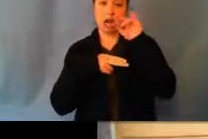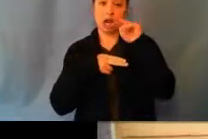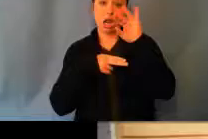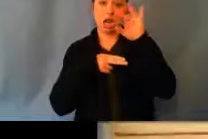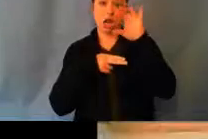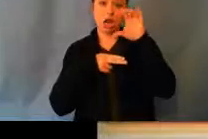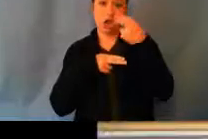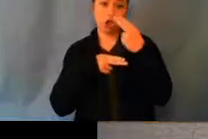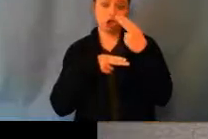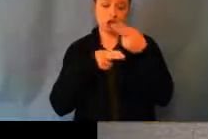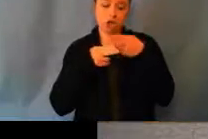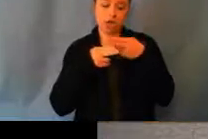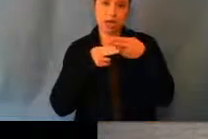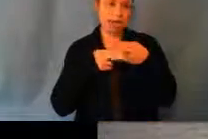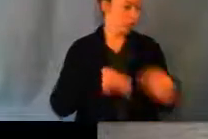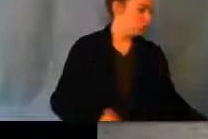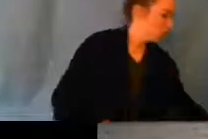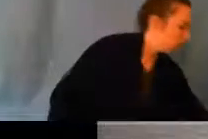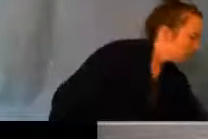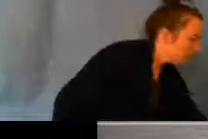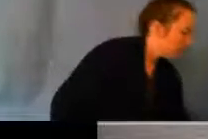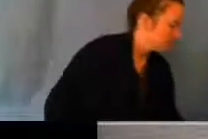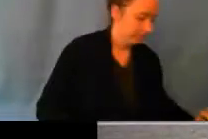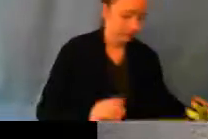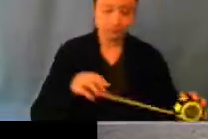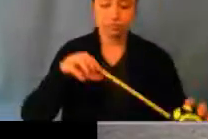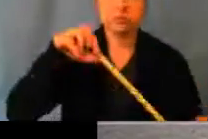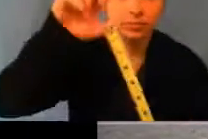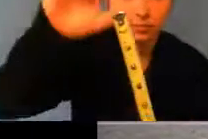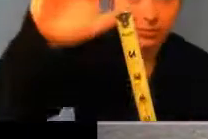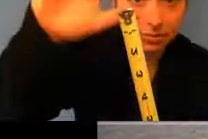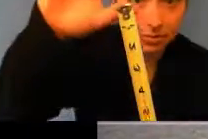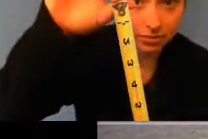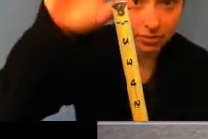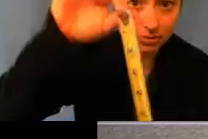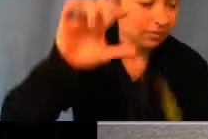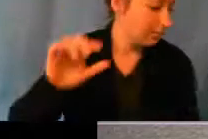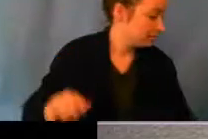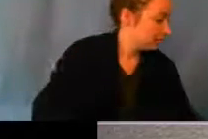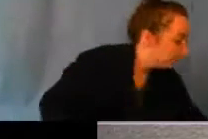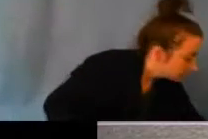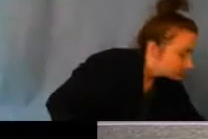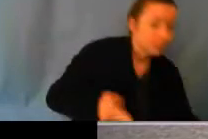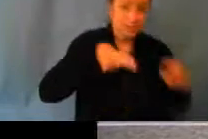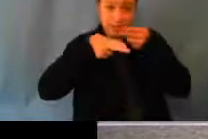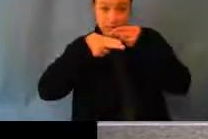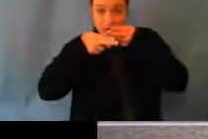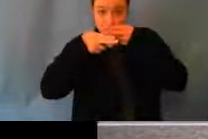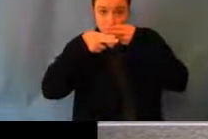measuring. They all used non-standard forms. But why, Larry? Sarah